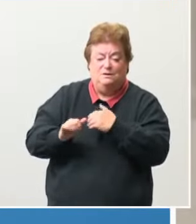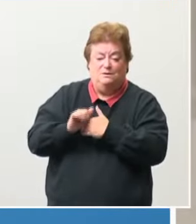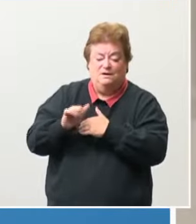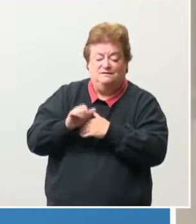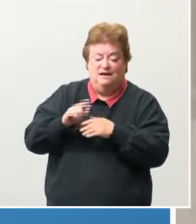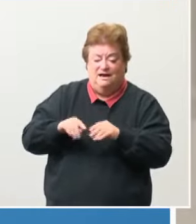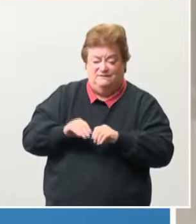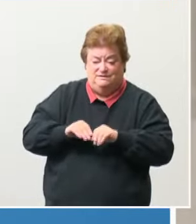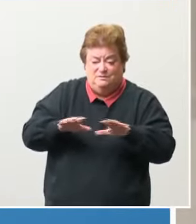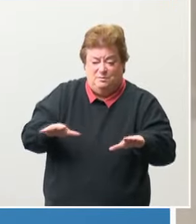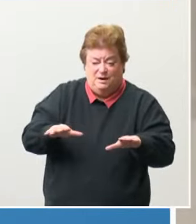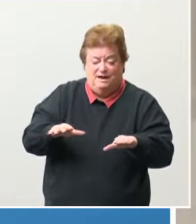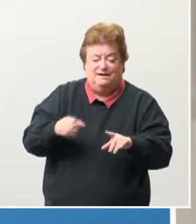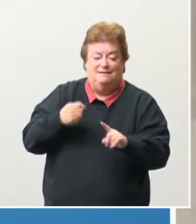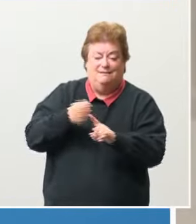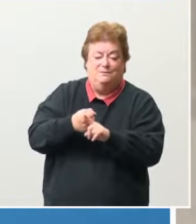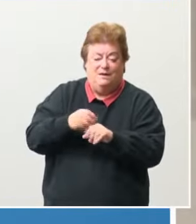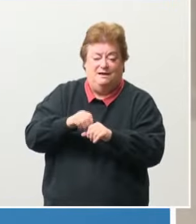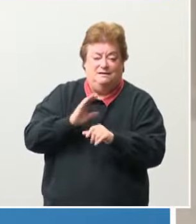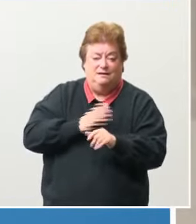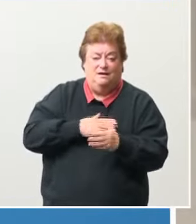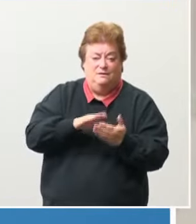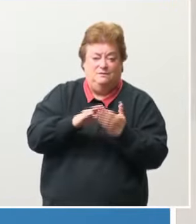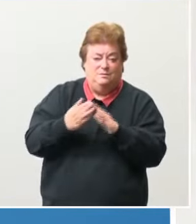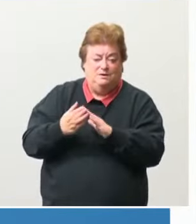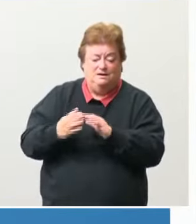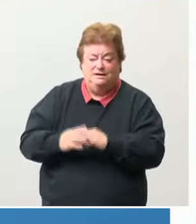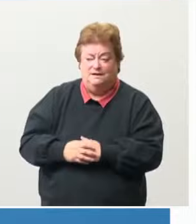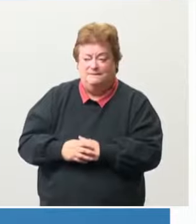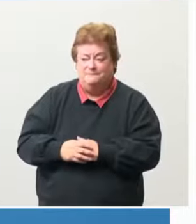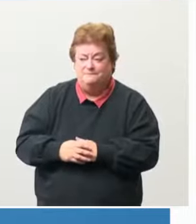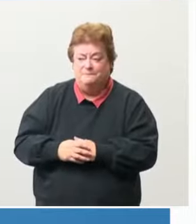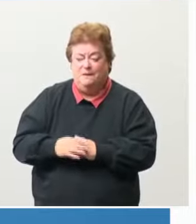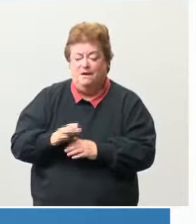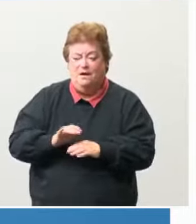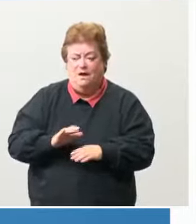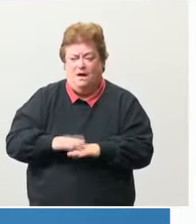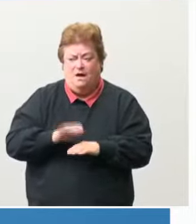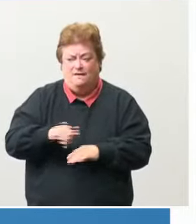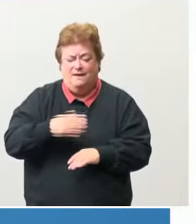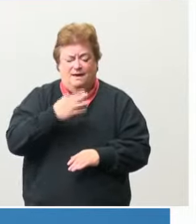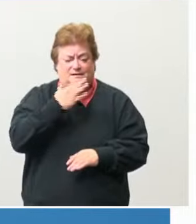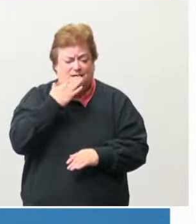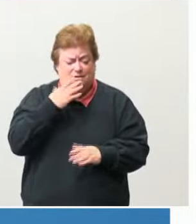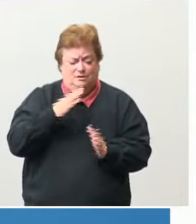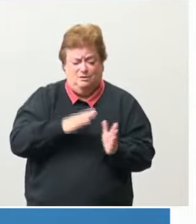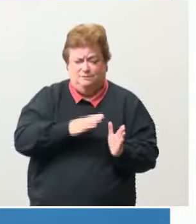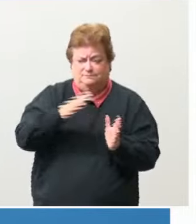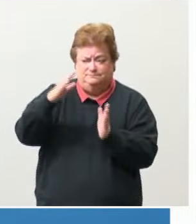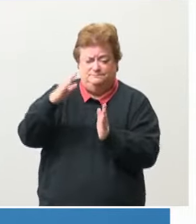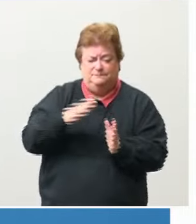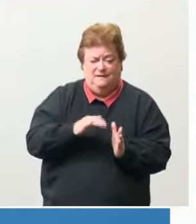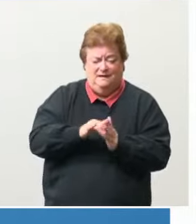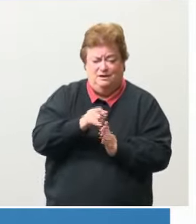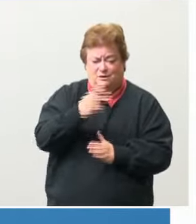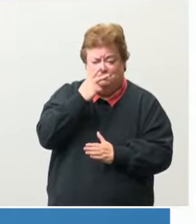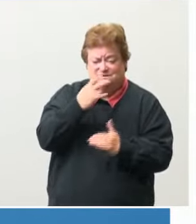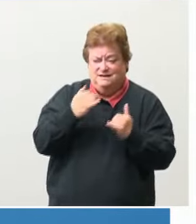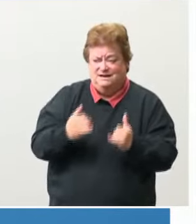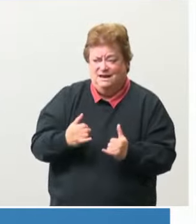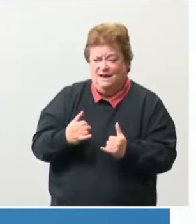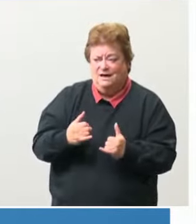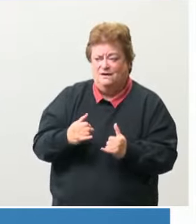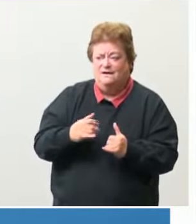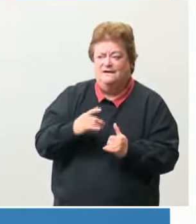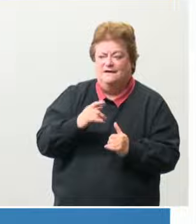COVID-19 spread and impact in our community. On the color-coded risk dial map that you can see now, indicators